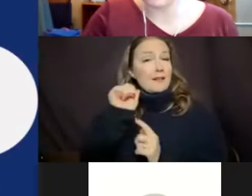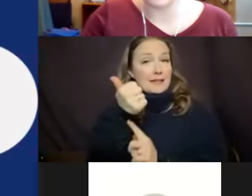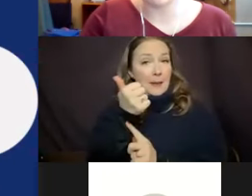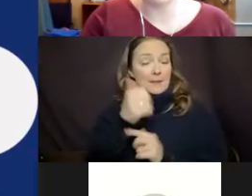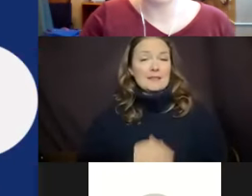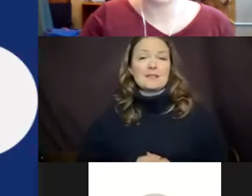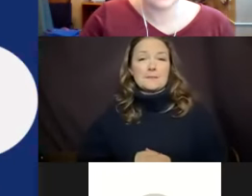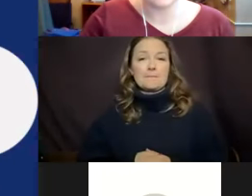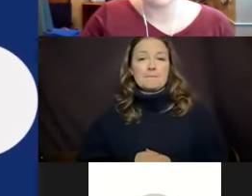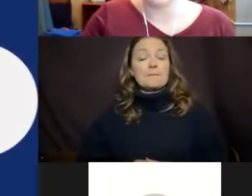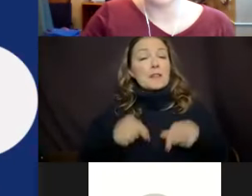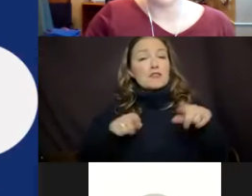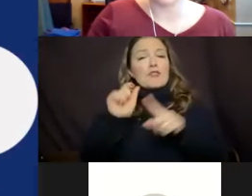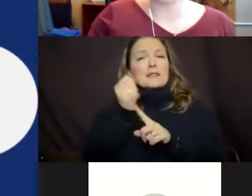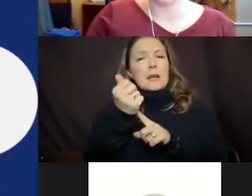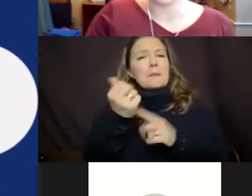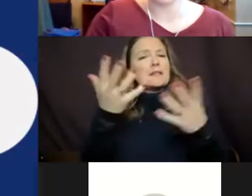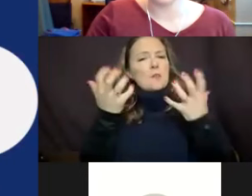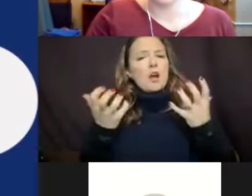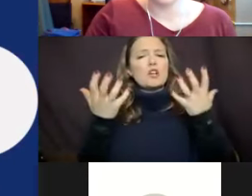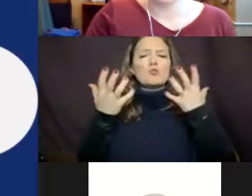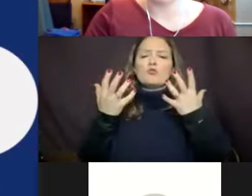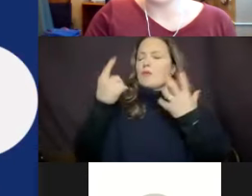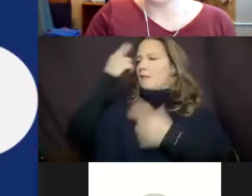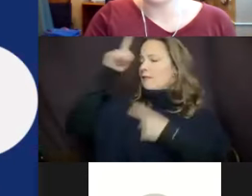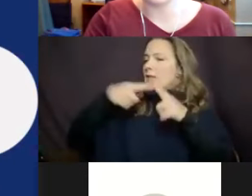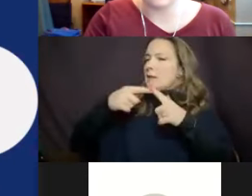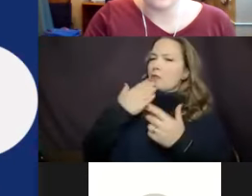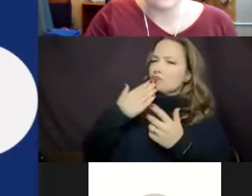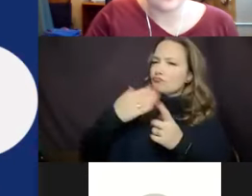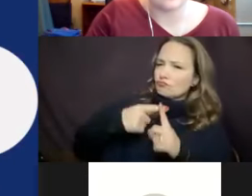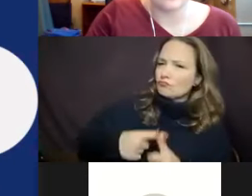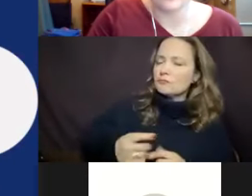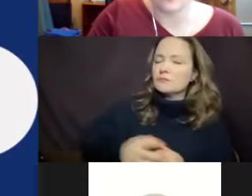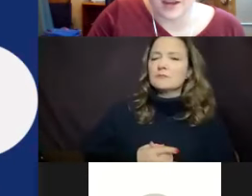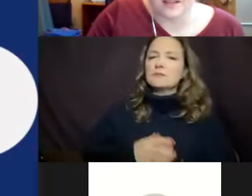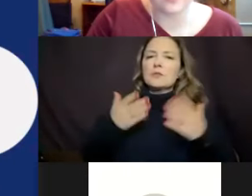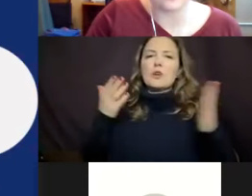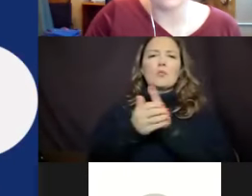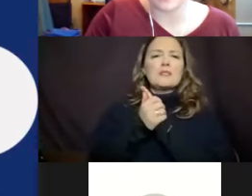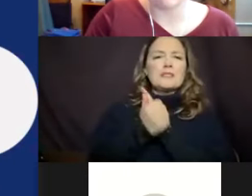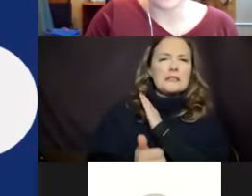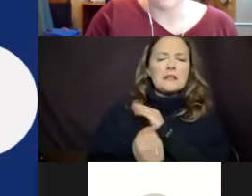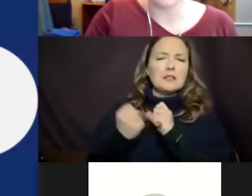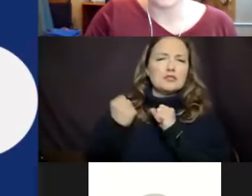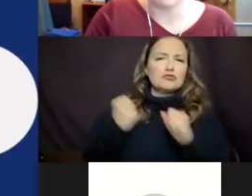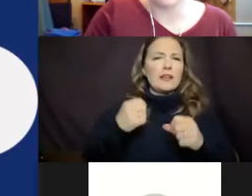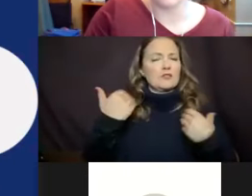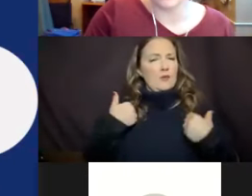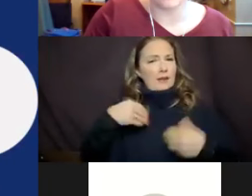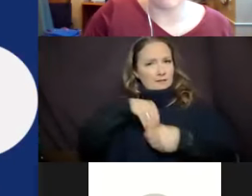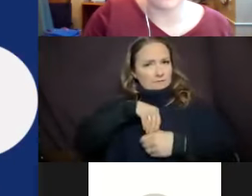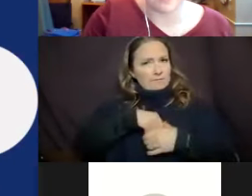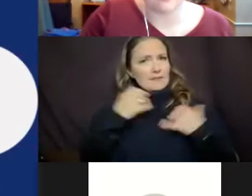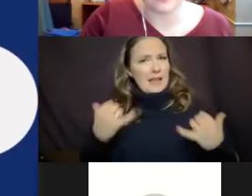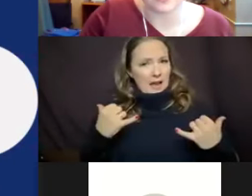during this time, take inventory of the good stuff. What skills and strengths do you have now that you